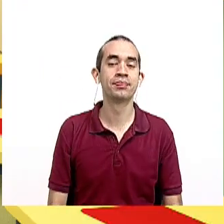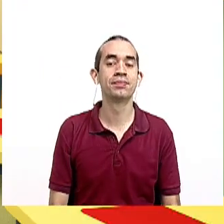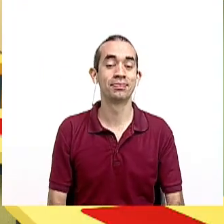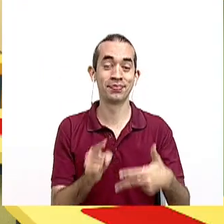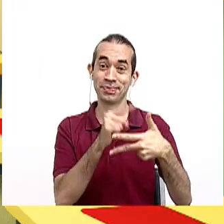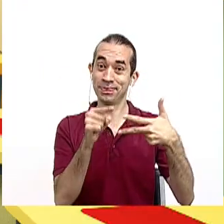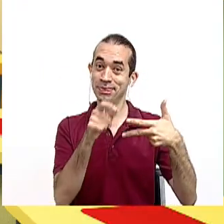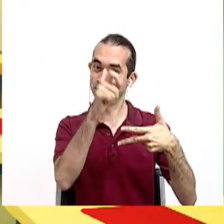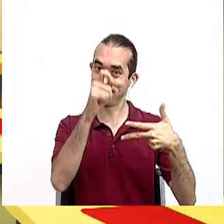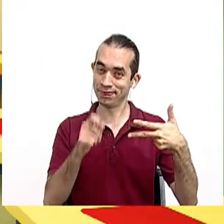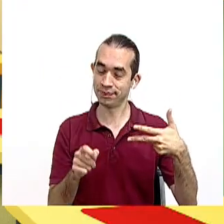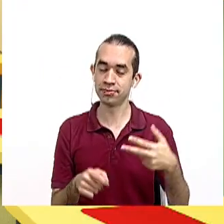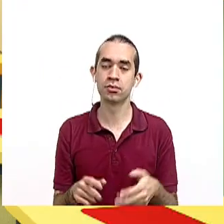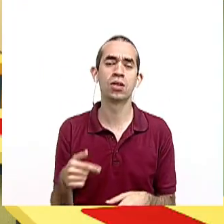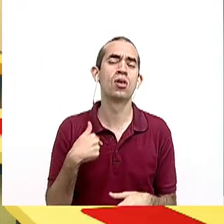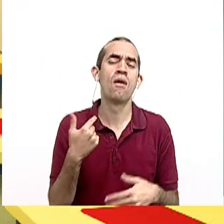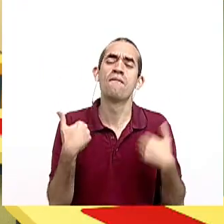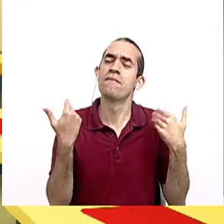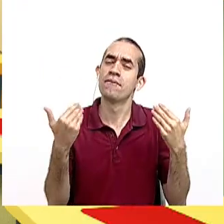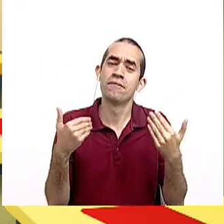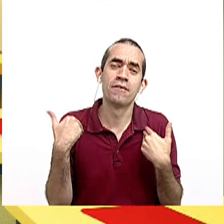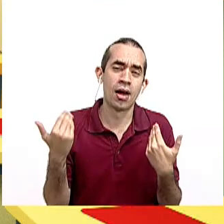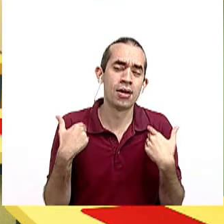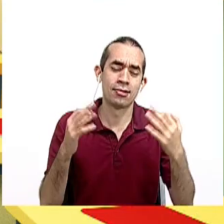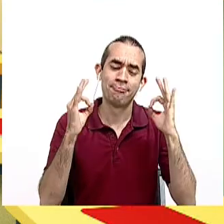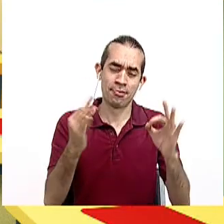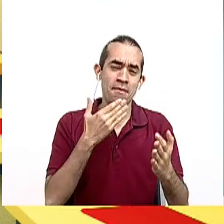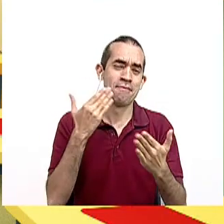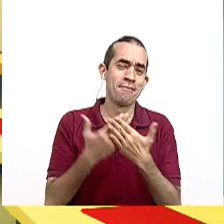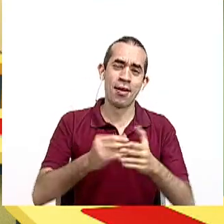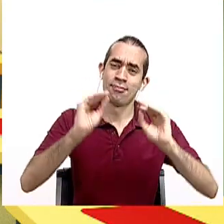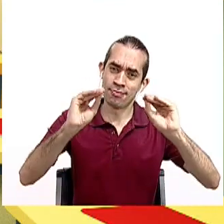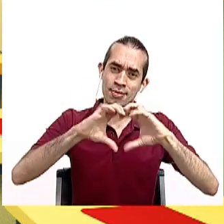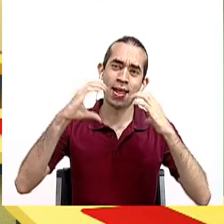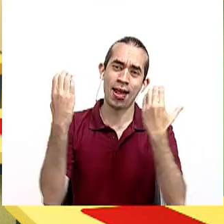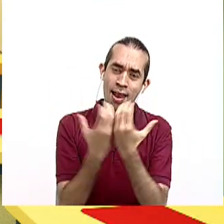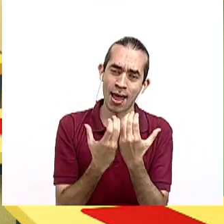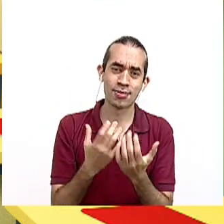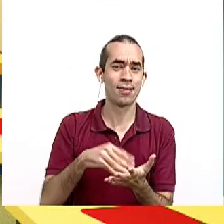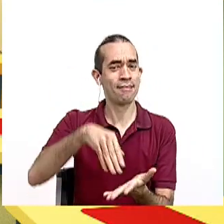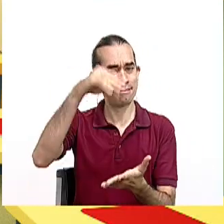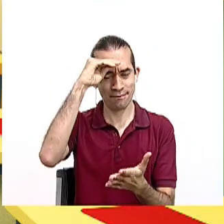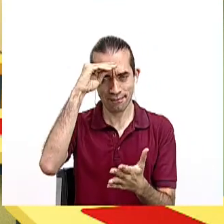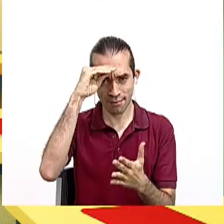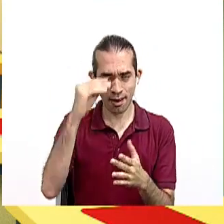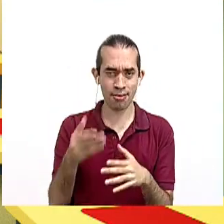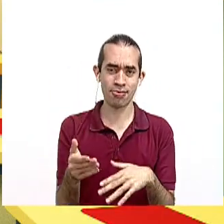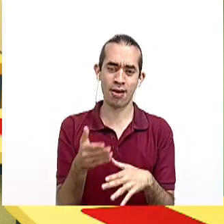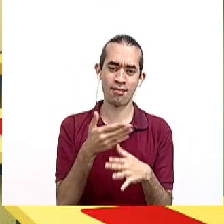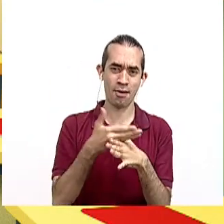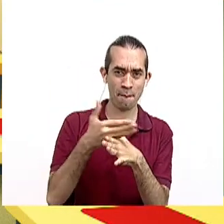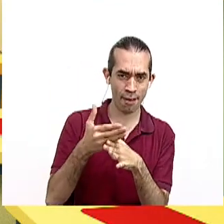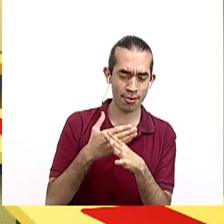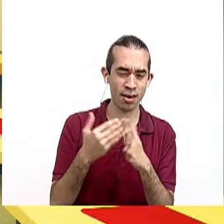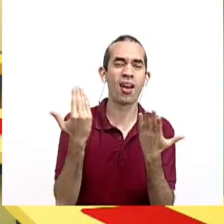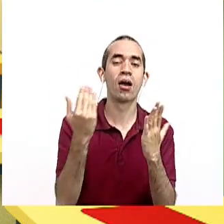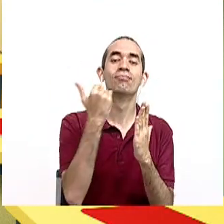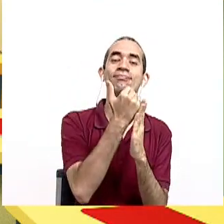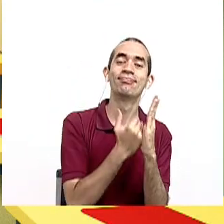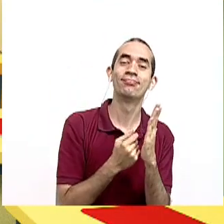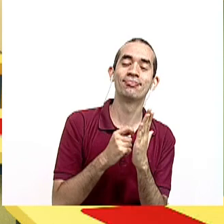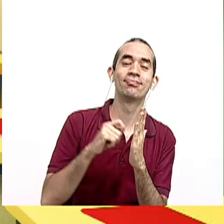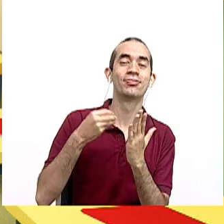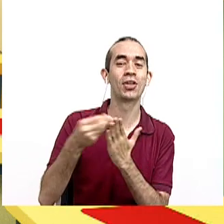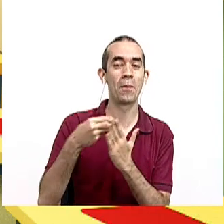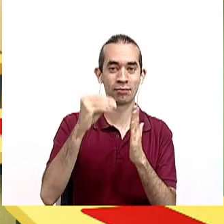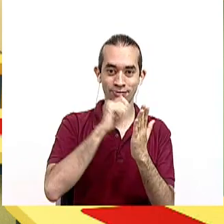here and share with you this great lesson and learn and complete a shopping list together, right? I hope to see you